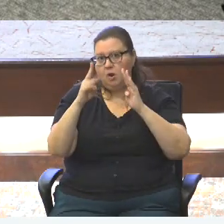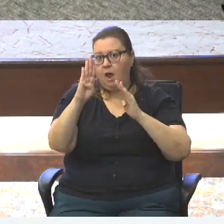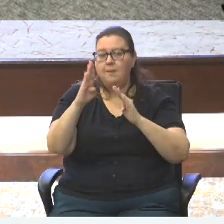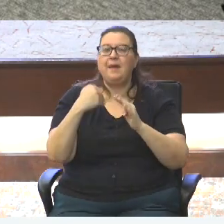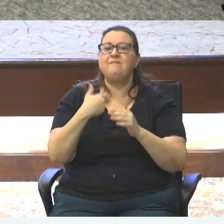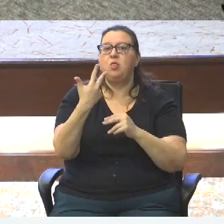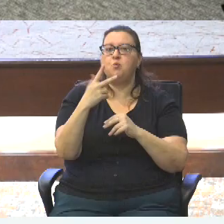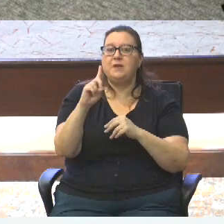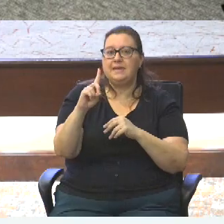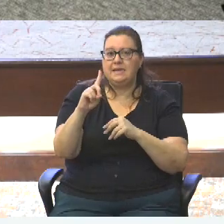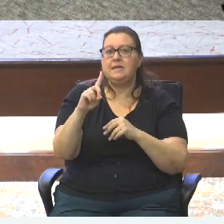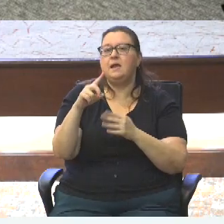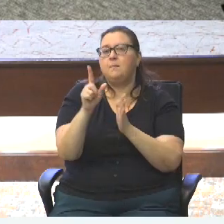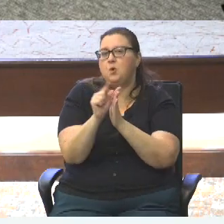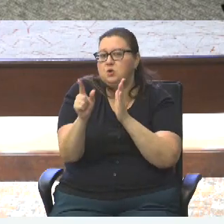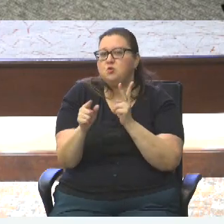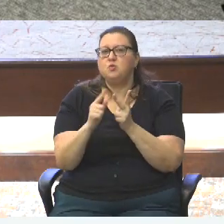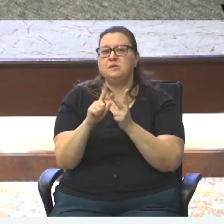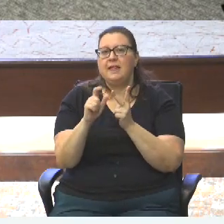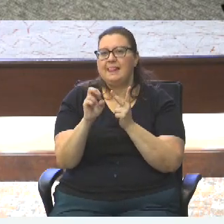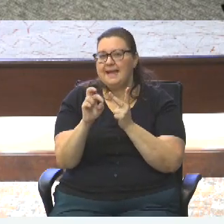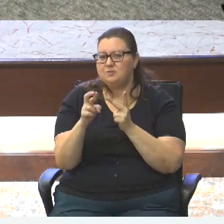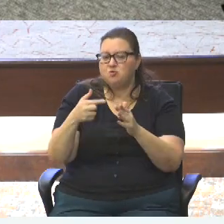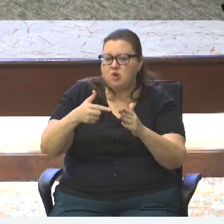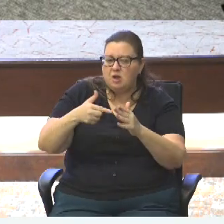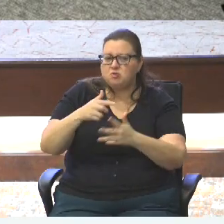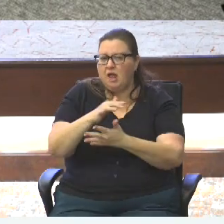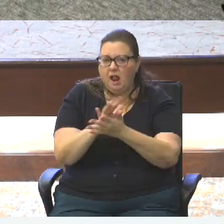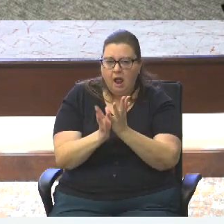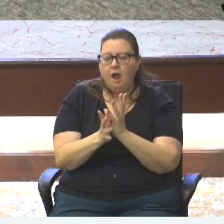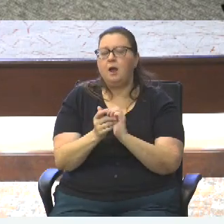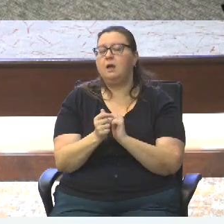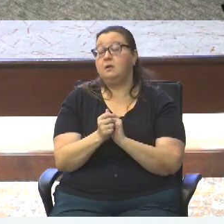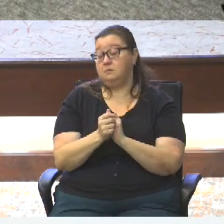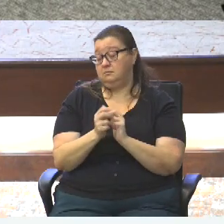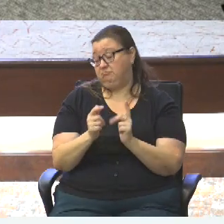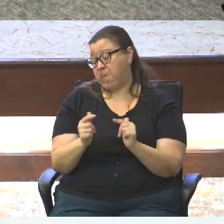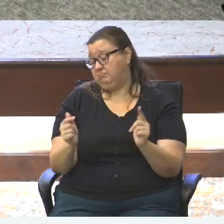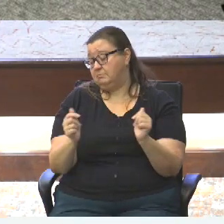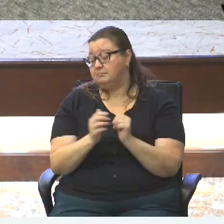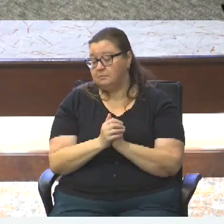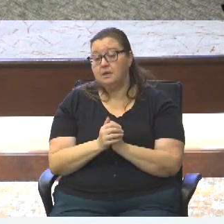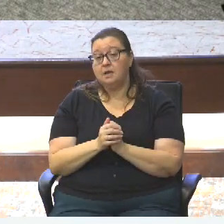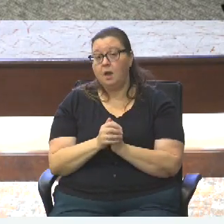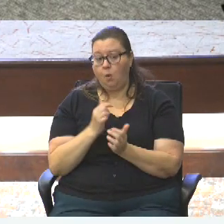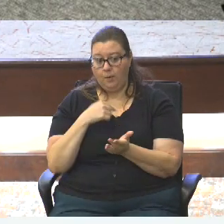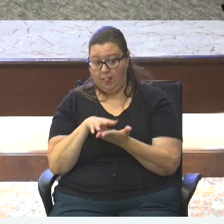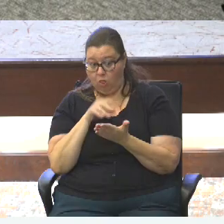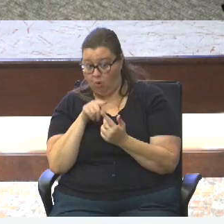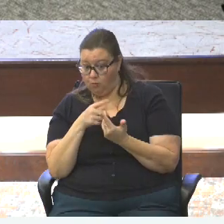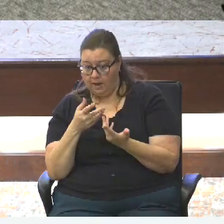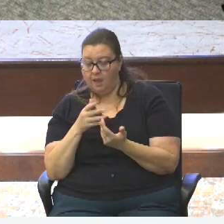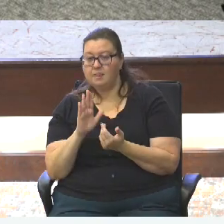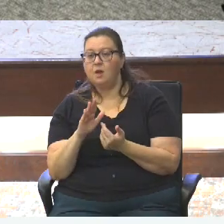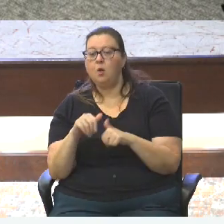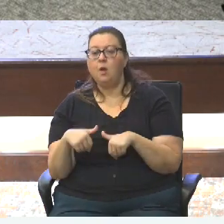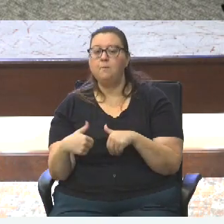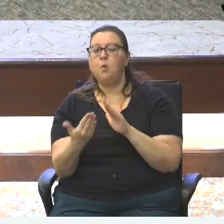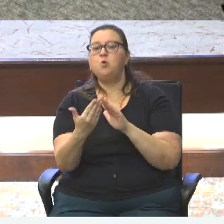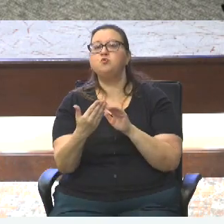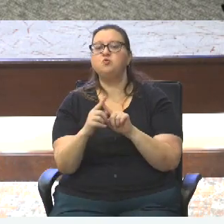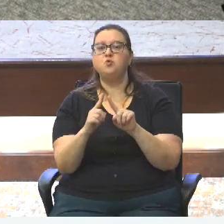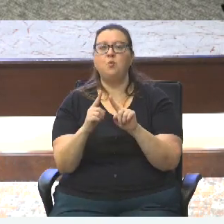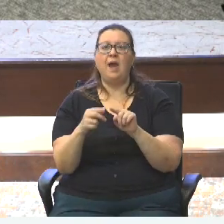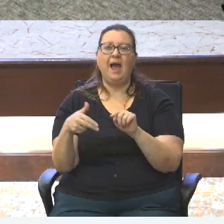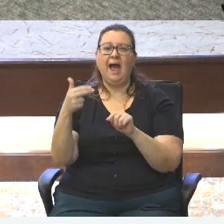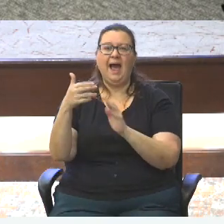printers, laser cutters, all the works. A key takeaway from this visit was their approach to separate high-tech and